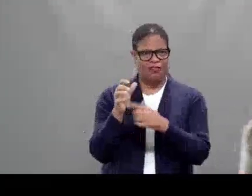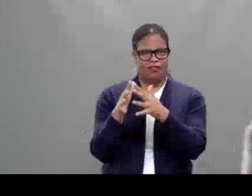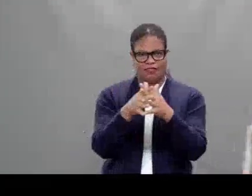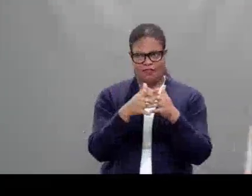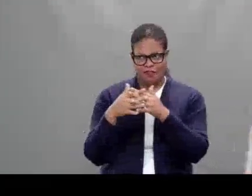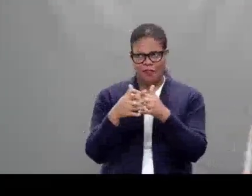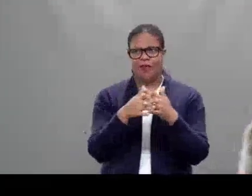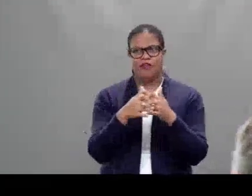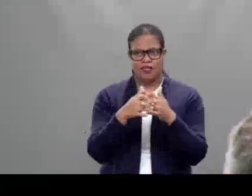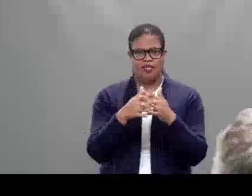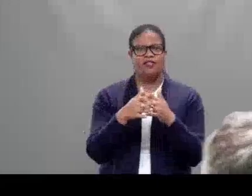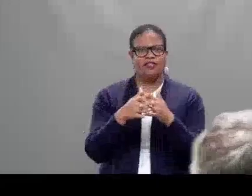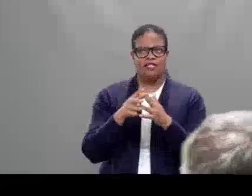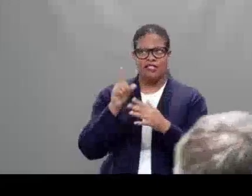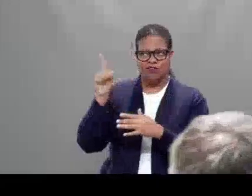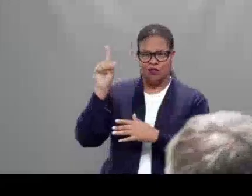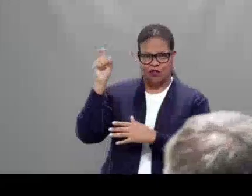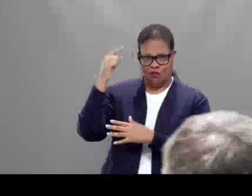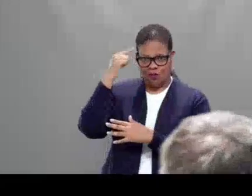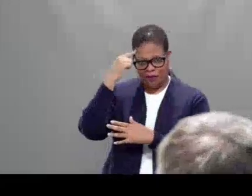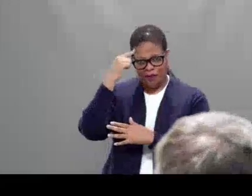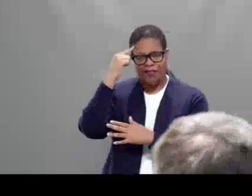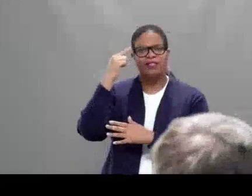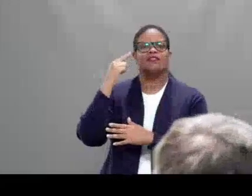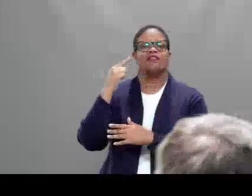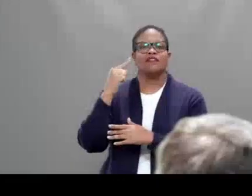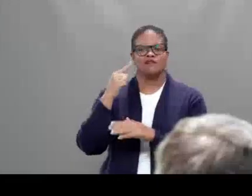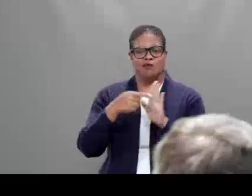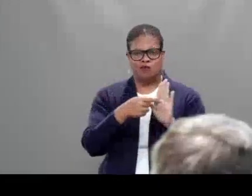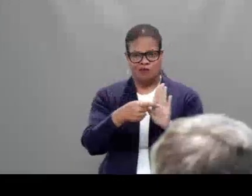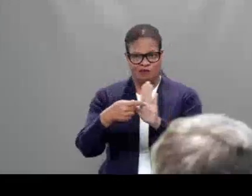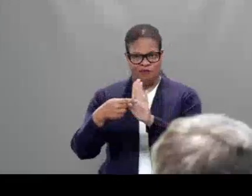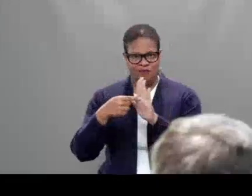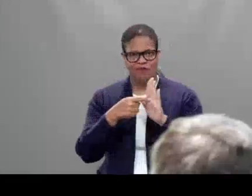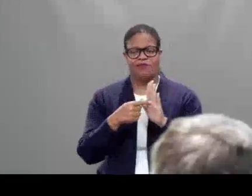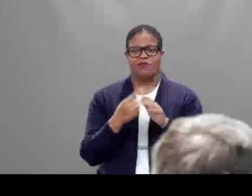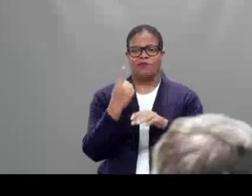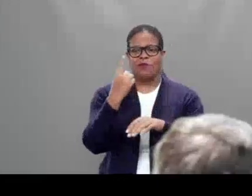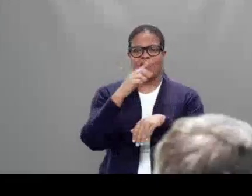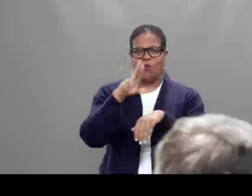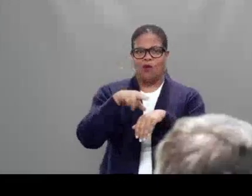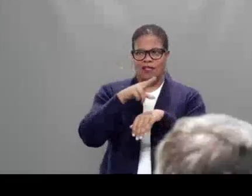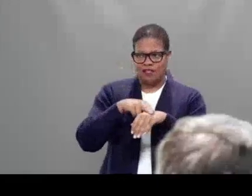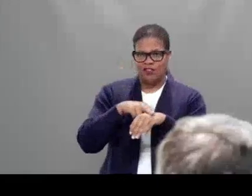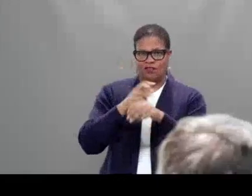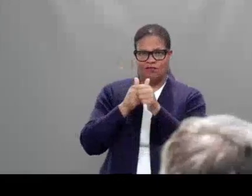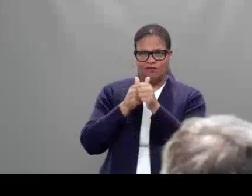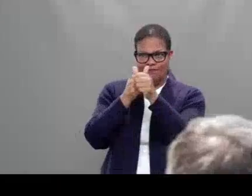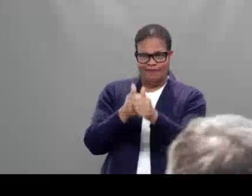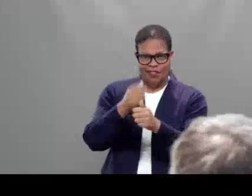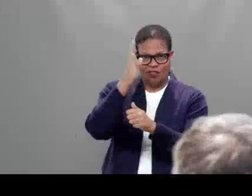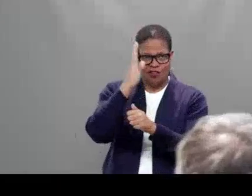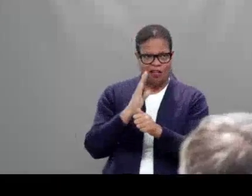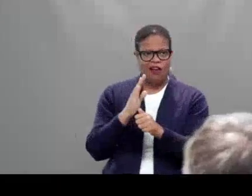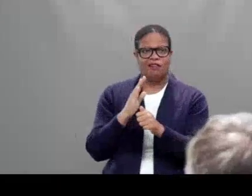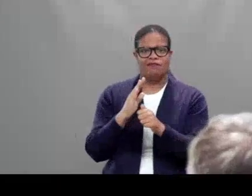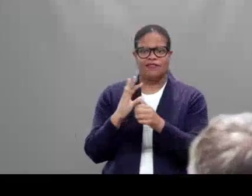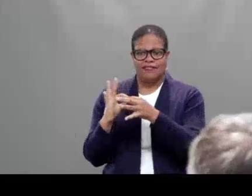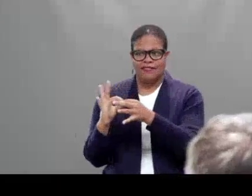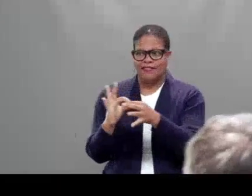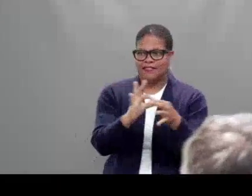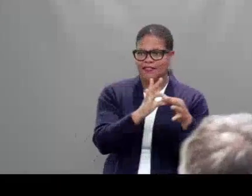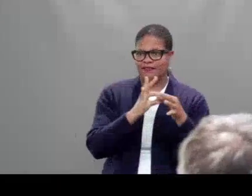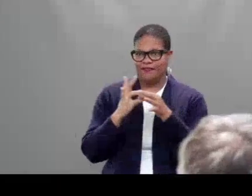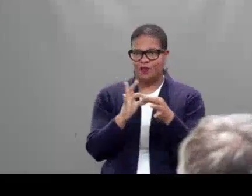of the United States of America and to the republic for which it stands, one nation, under